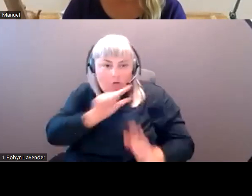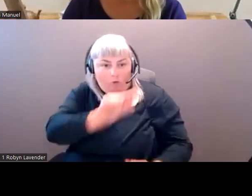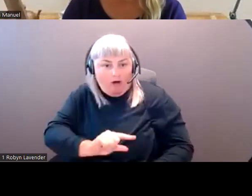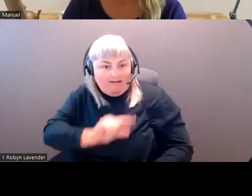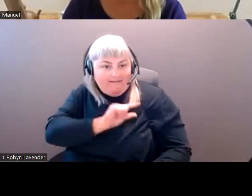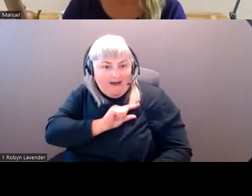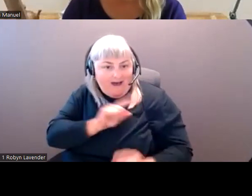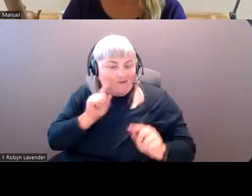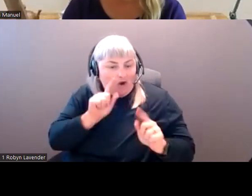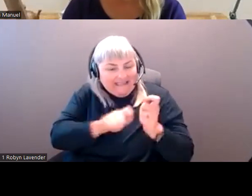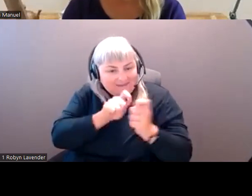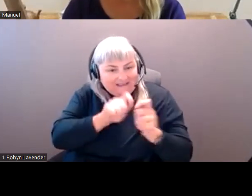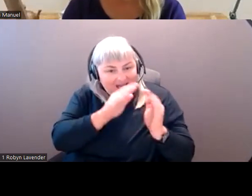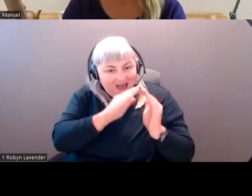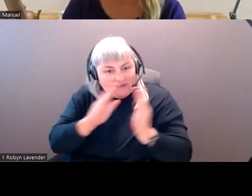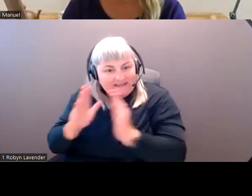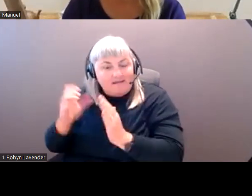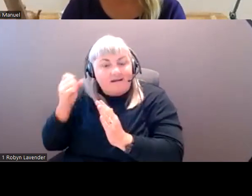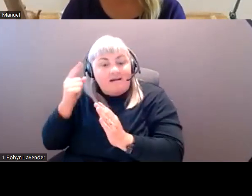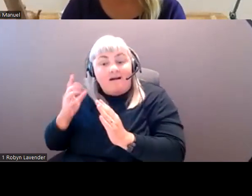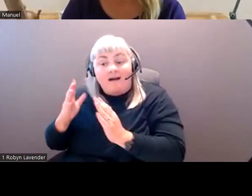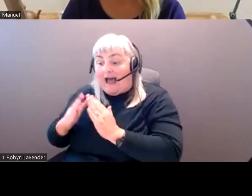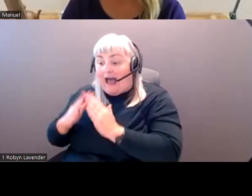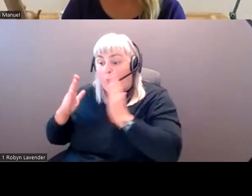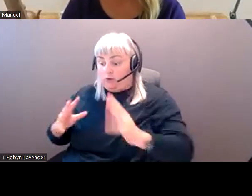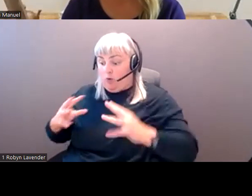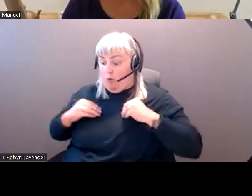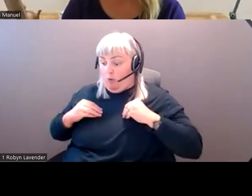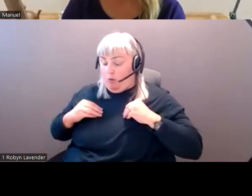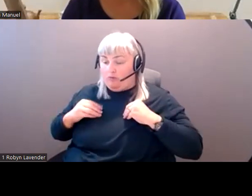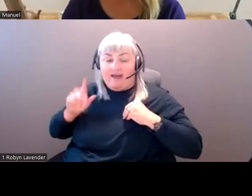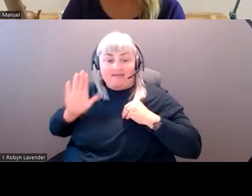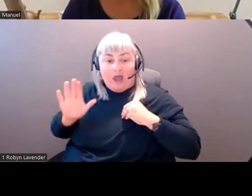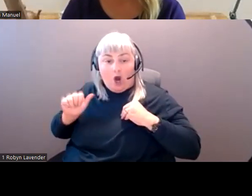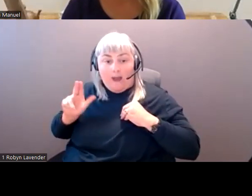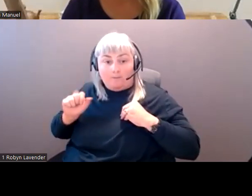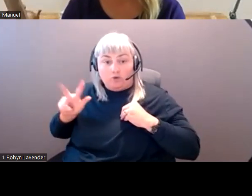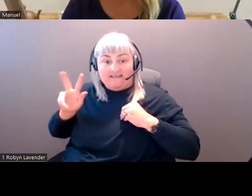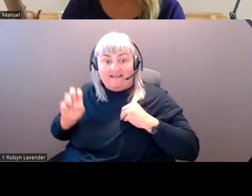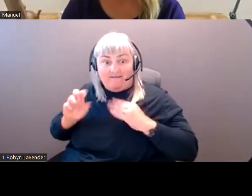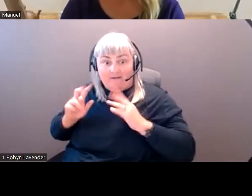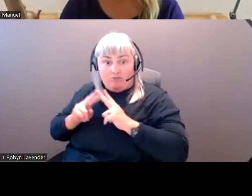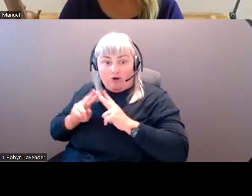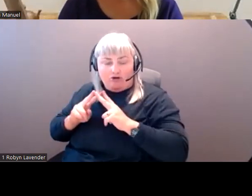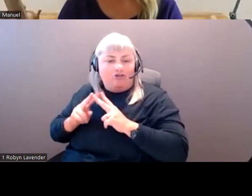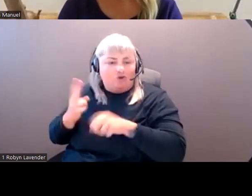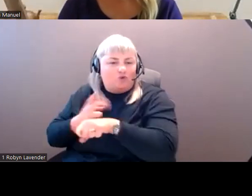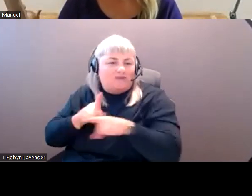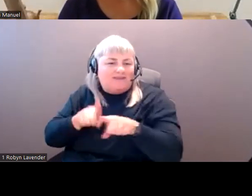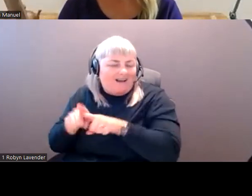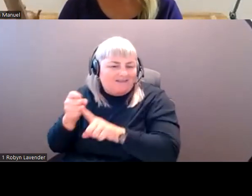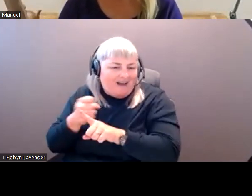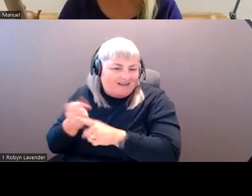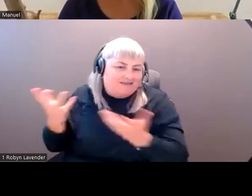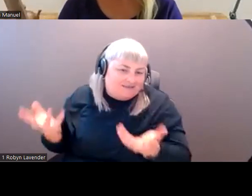that's being used as financial abuse by their abusive partners. So we do provide up to 60 days